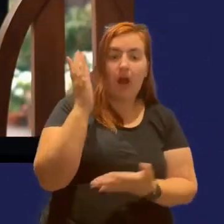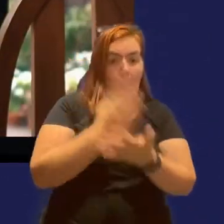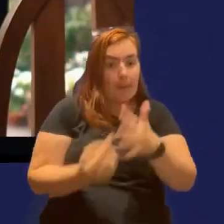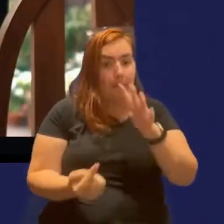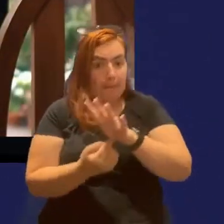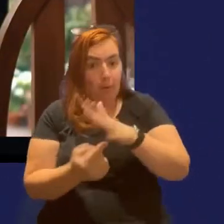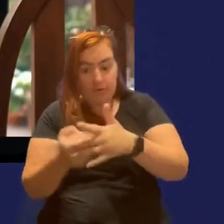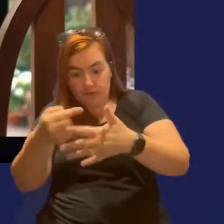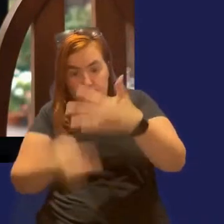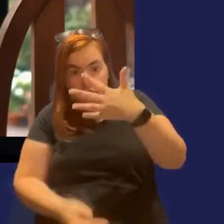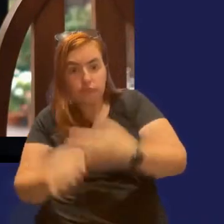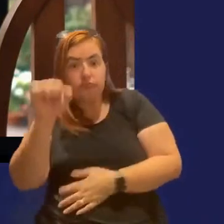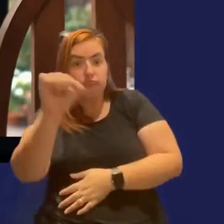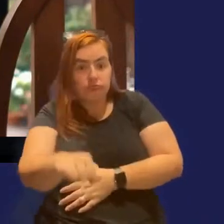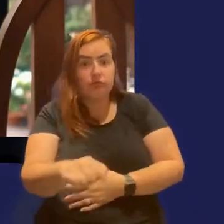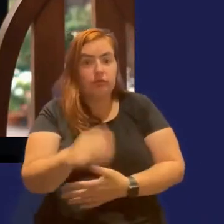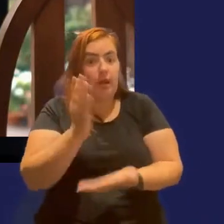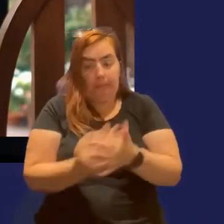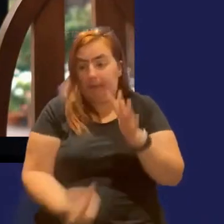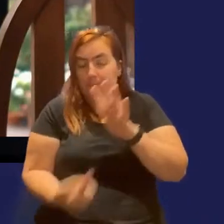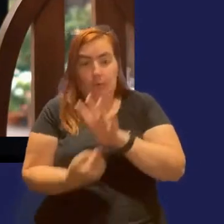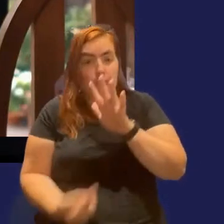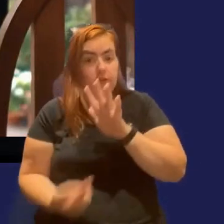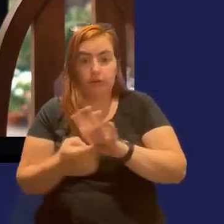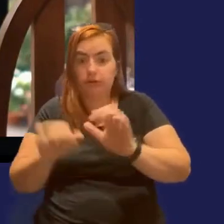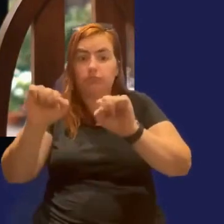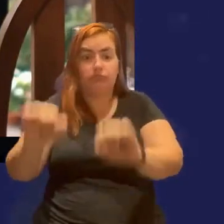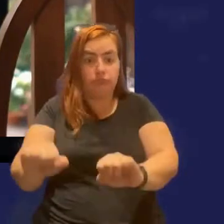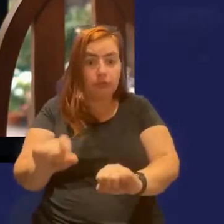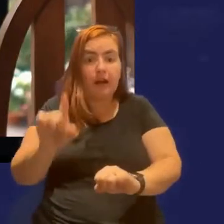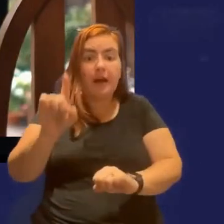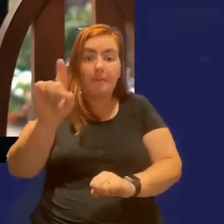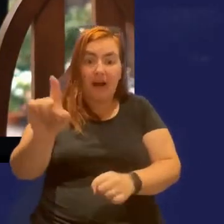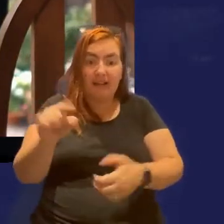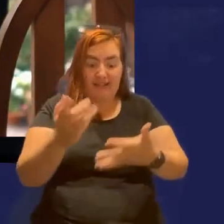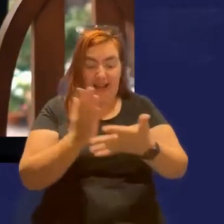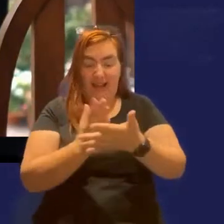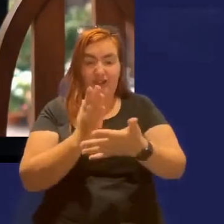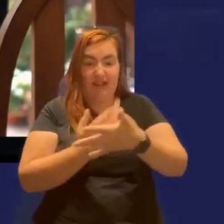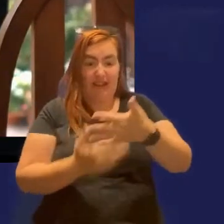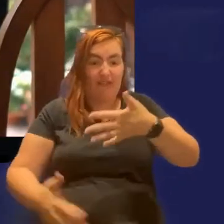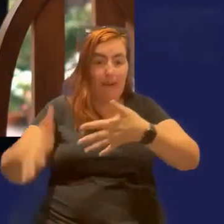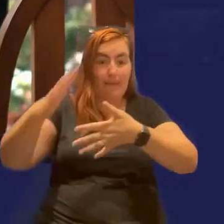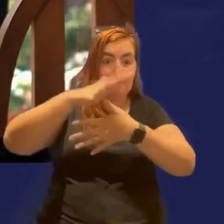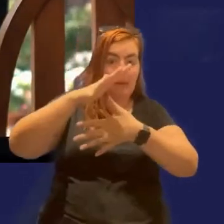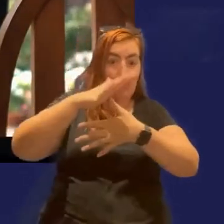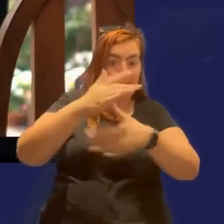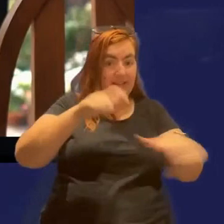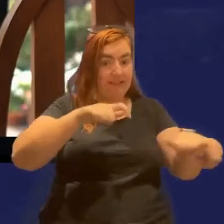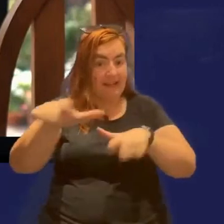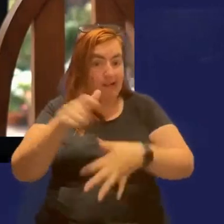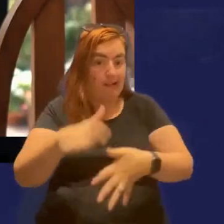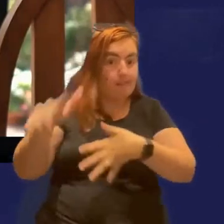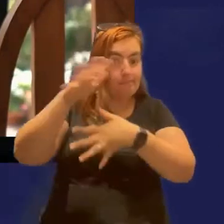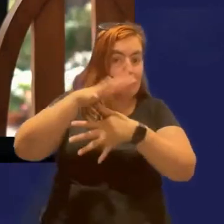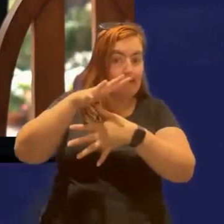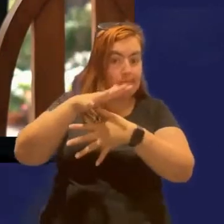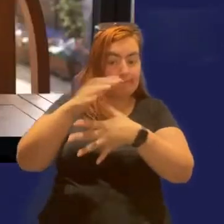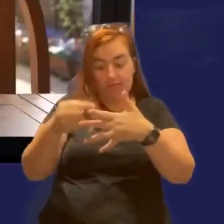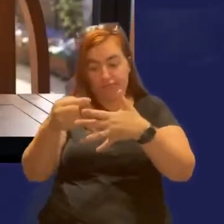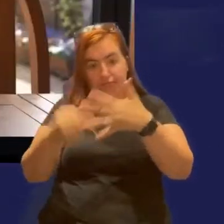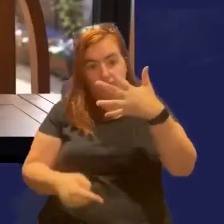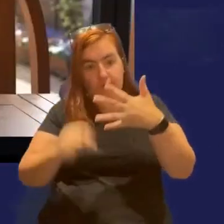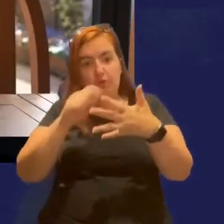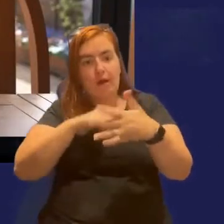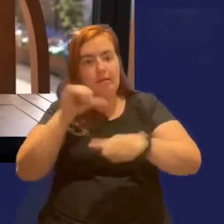not belittle those. But Jesus is saying that if we keep the main thing, then everything else will